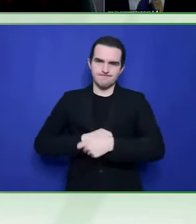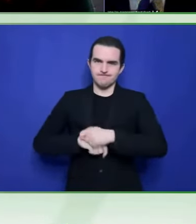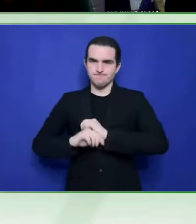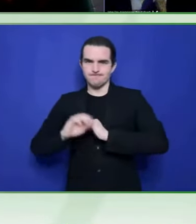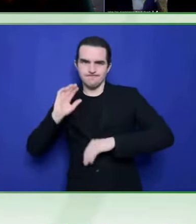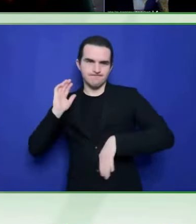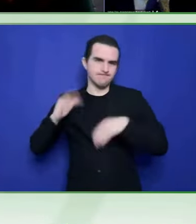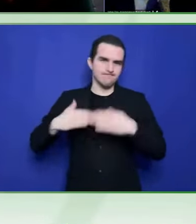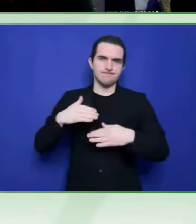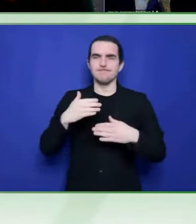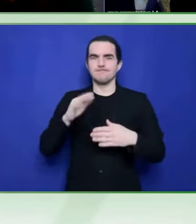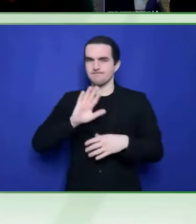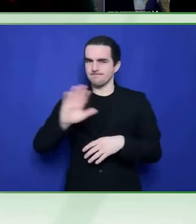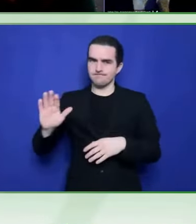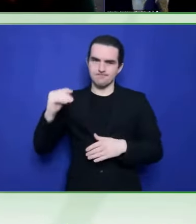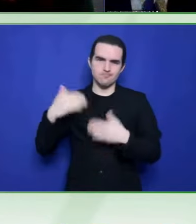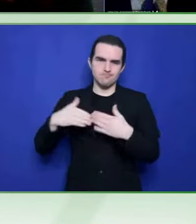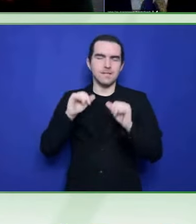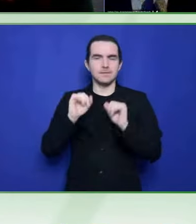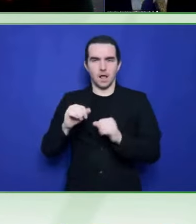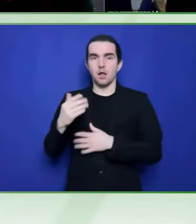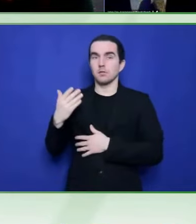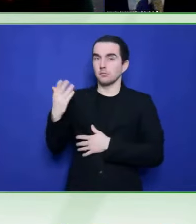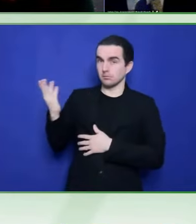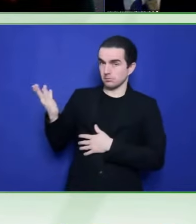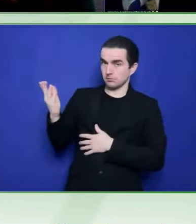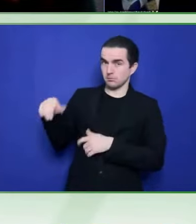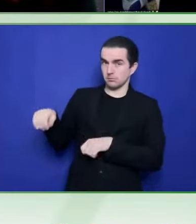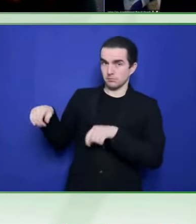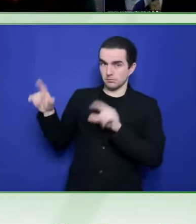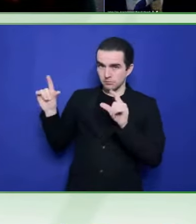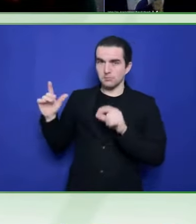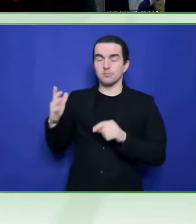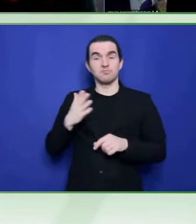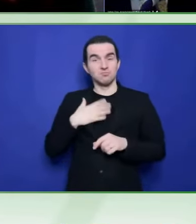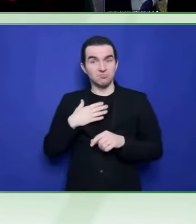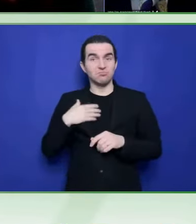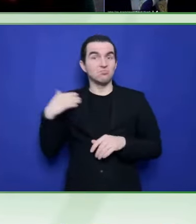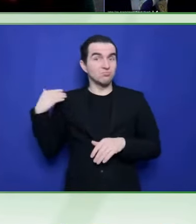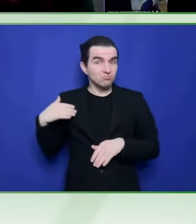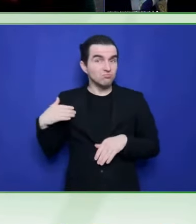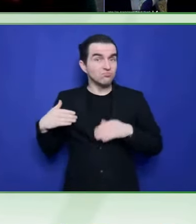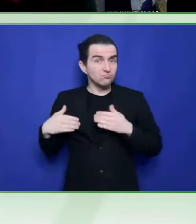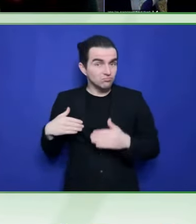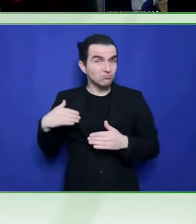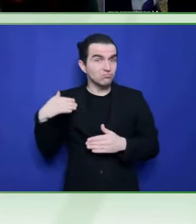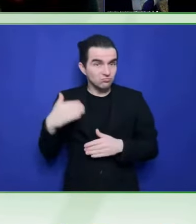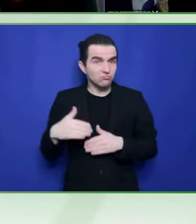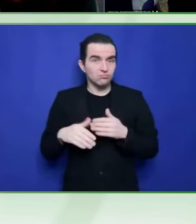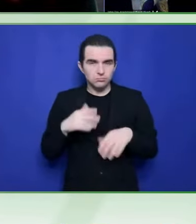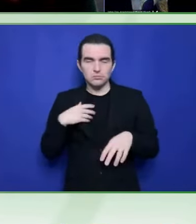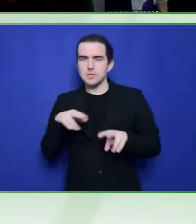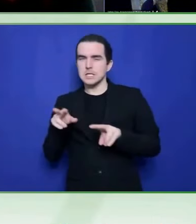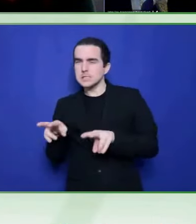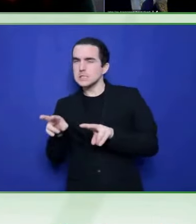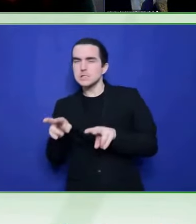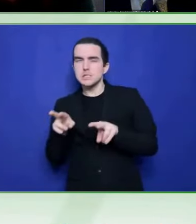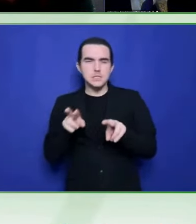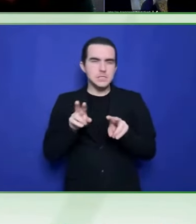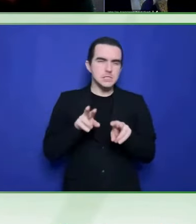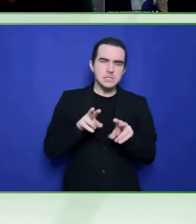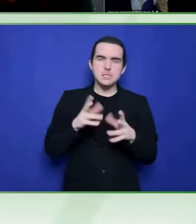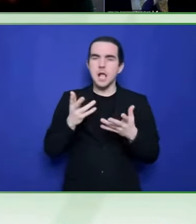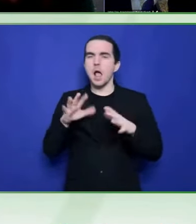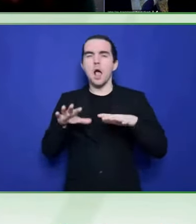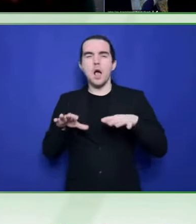available in our airport. To see if the standards were sufficient for disabled people, we needed to gain experience together with